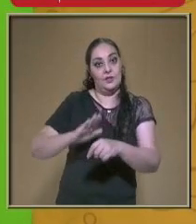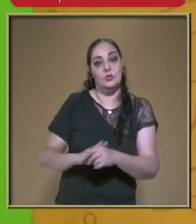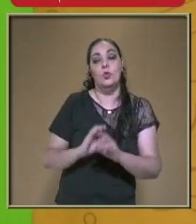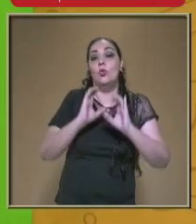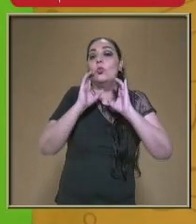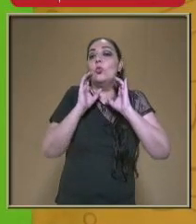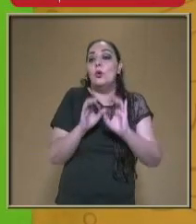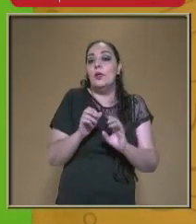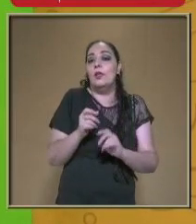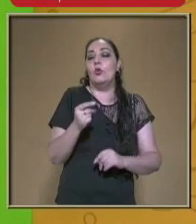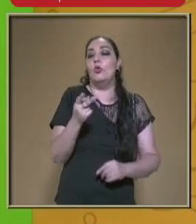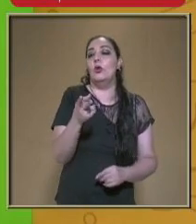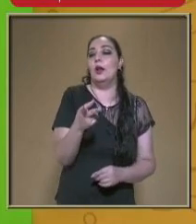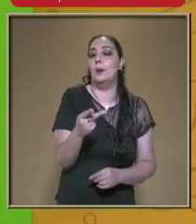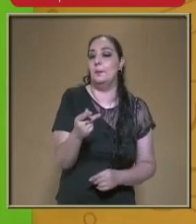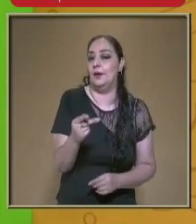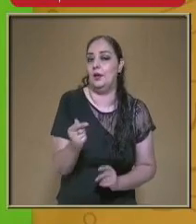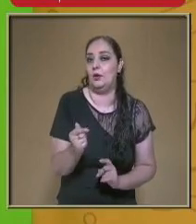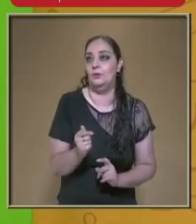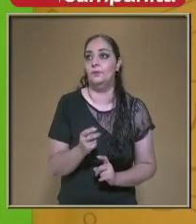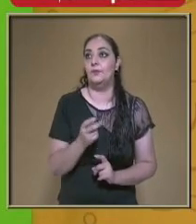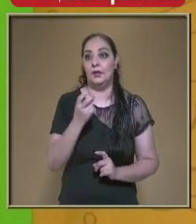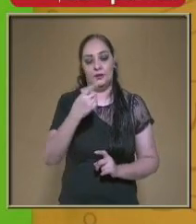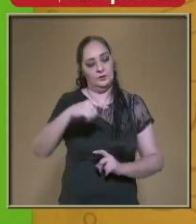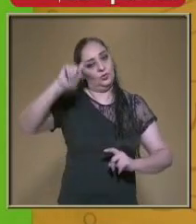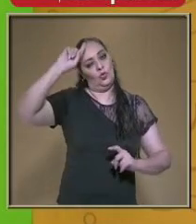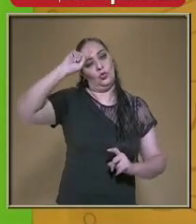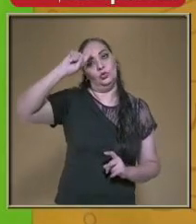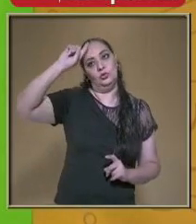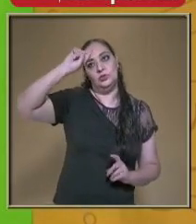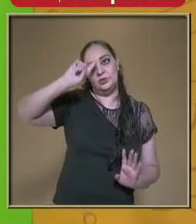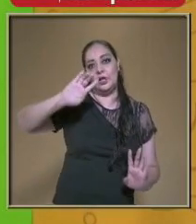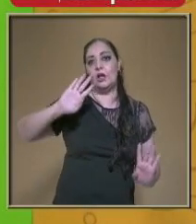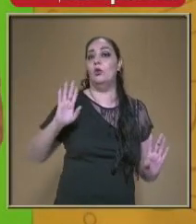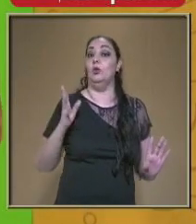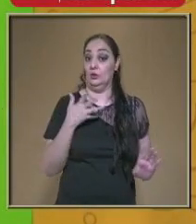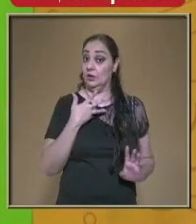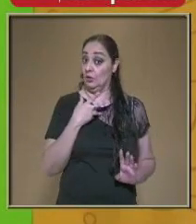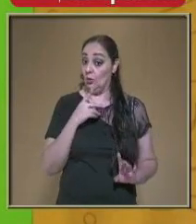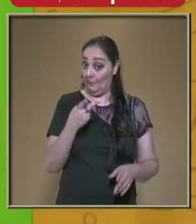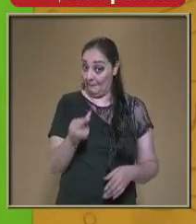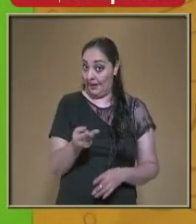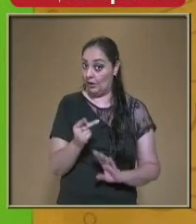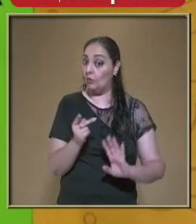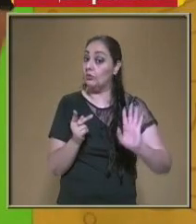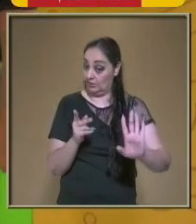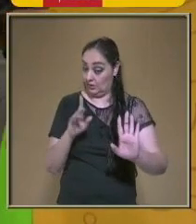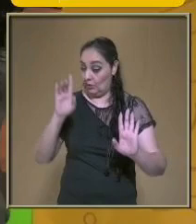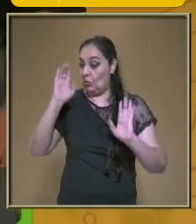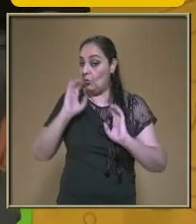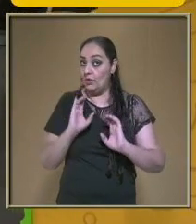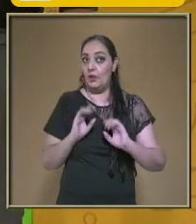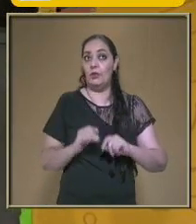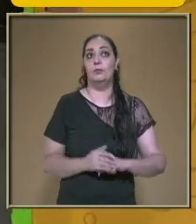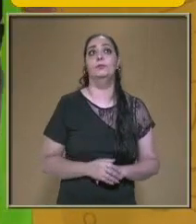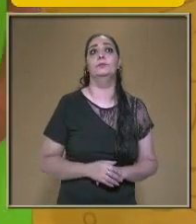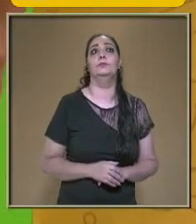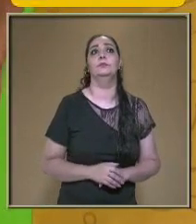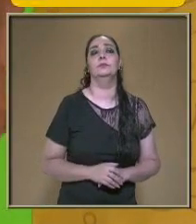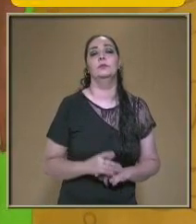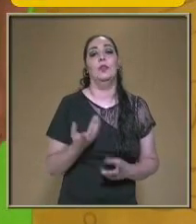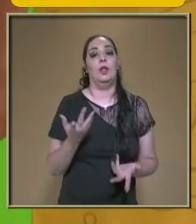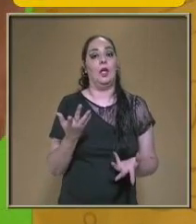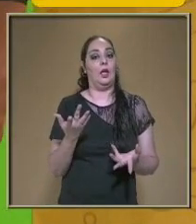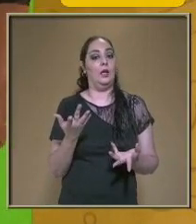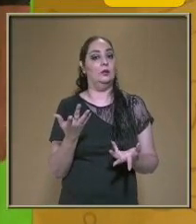dog, okay? So this is a recommendation. Hey, I have a dog, okay? Then, what happened in